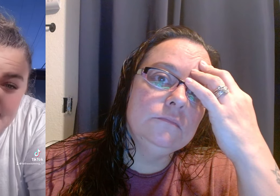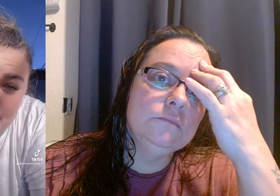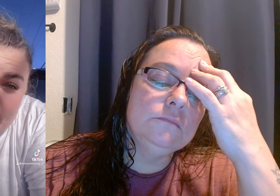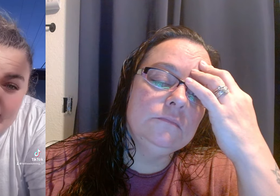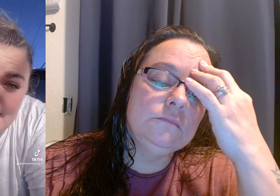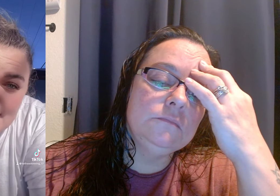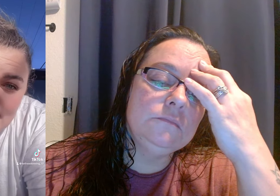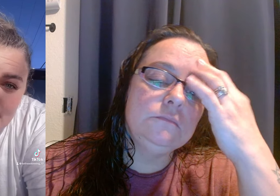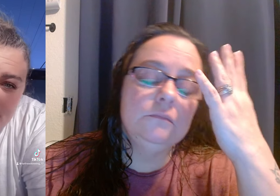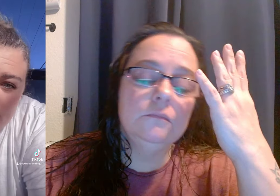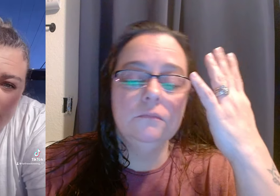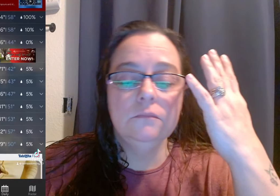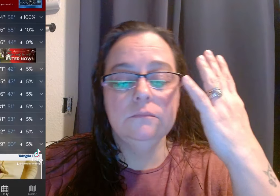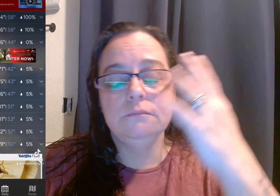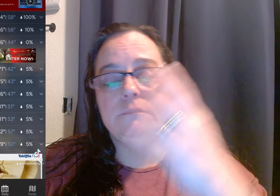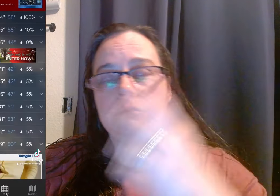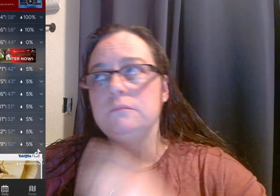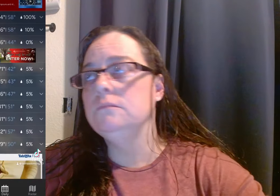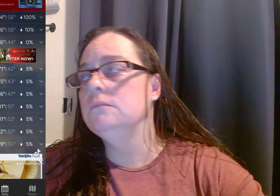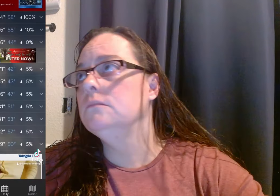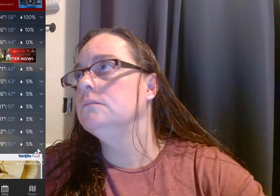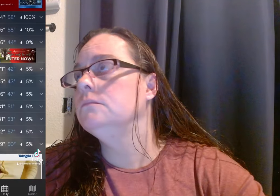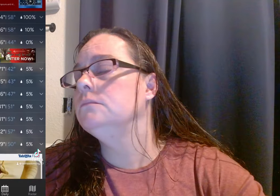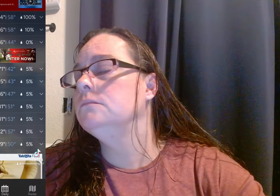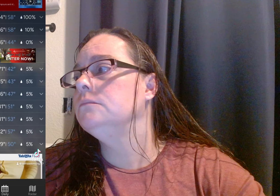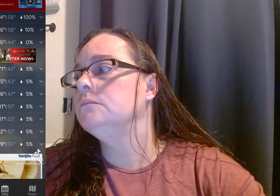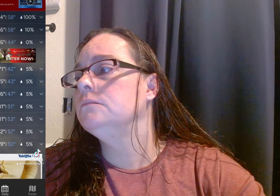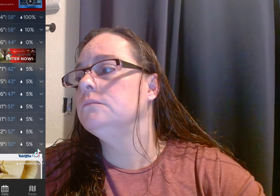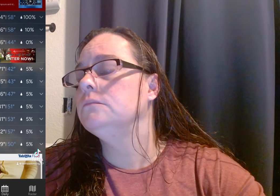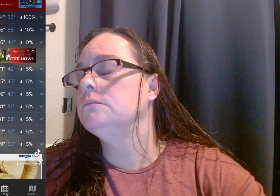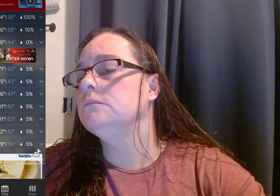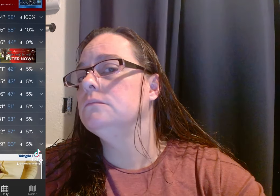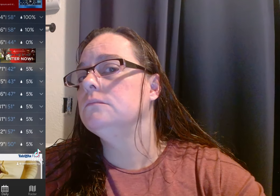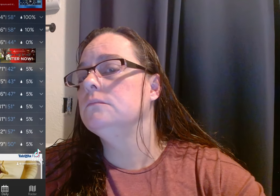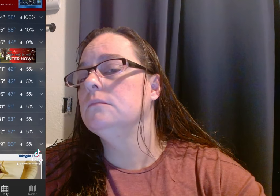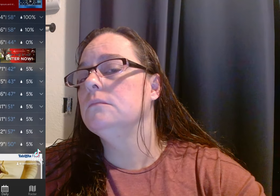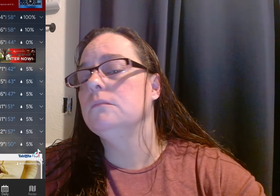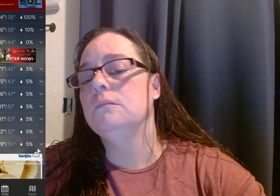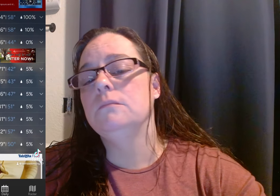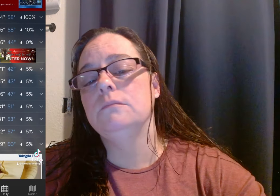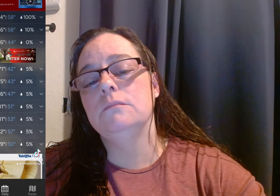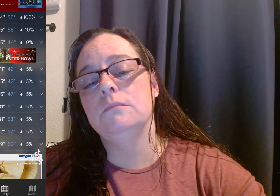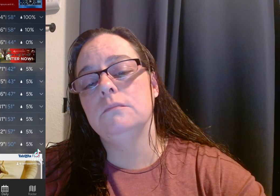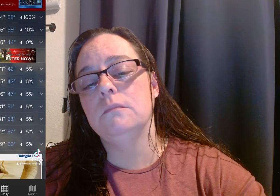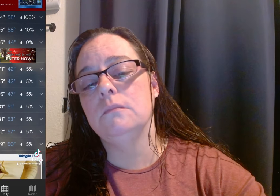Then they sprayed us. Yeah, you see it, Friday, AM thunderstorms.